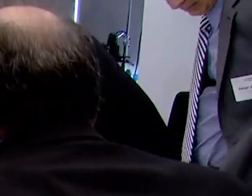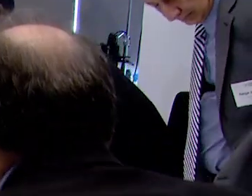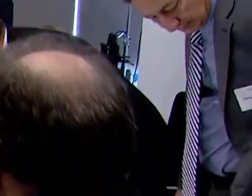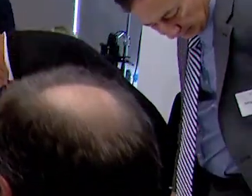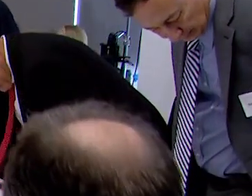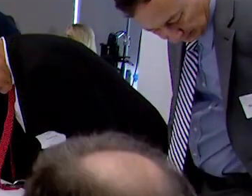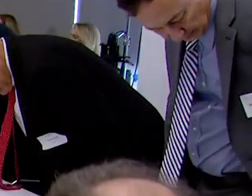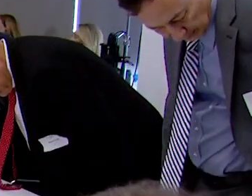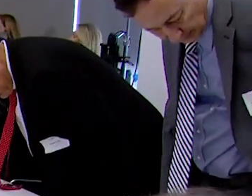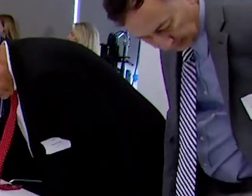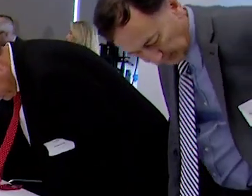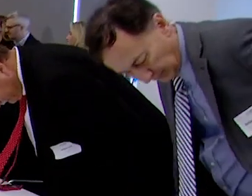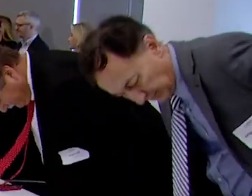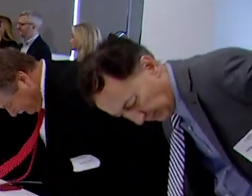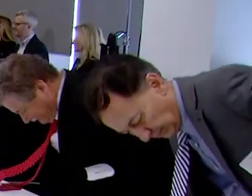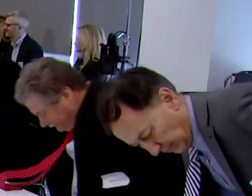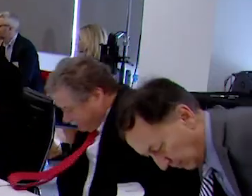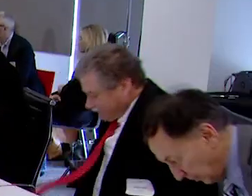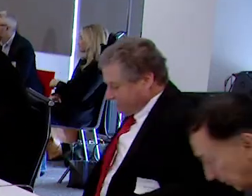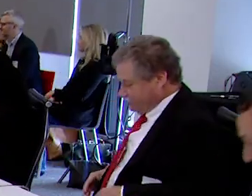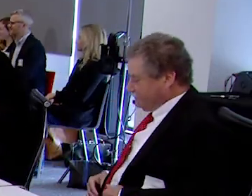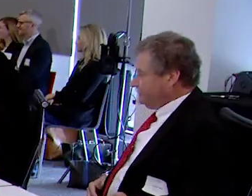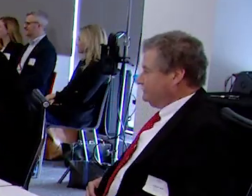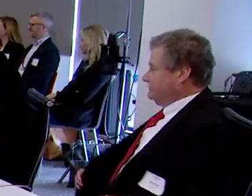Hello, everyone. What a great gathering.